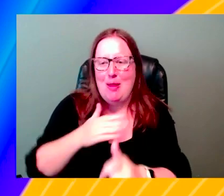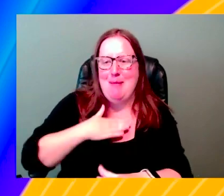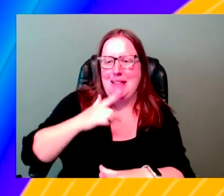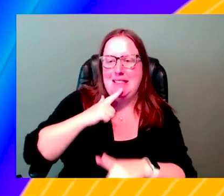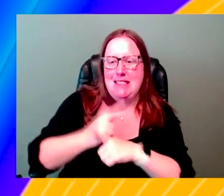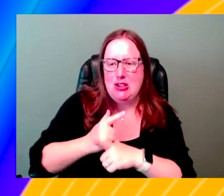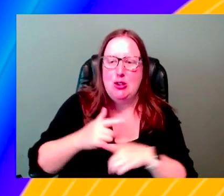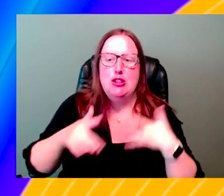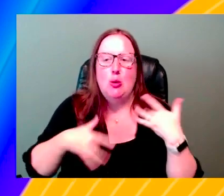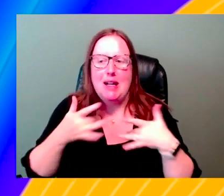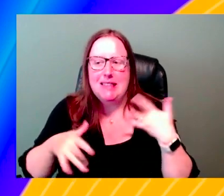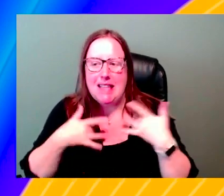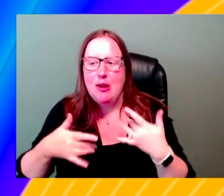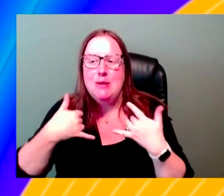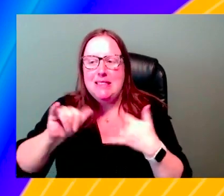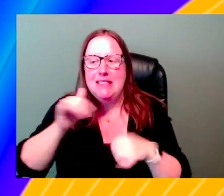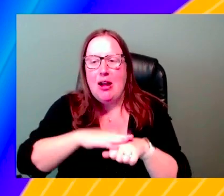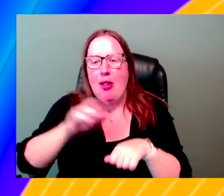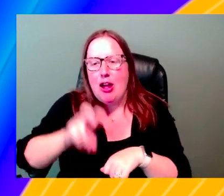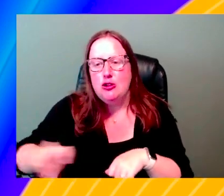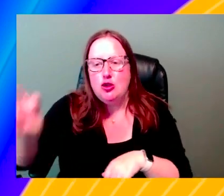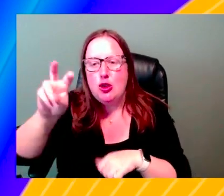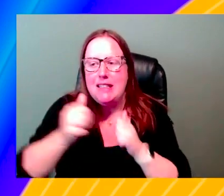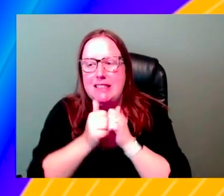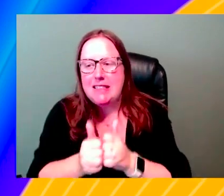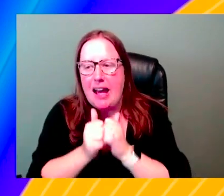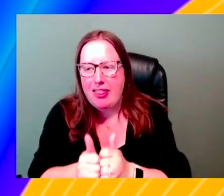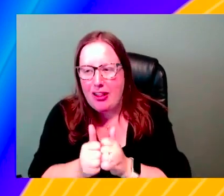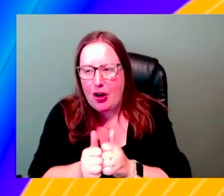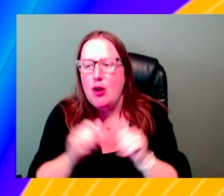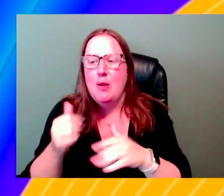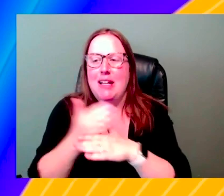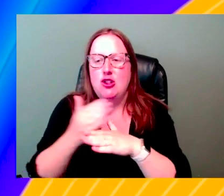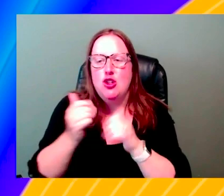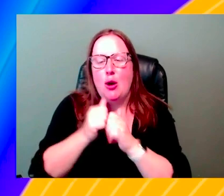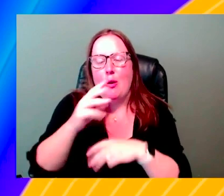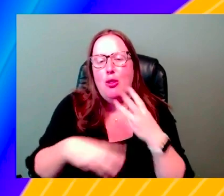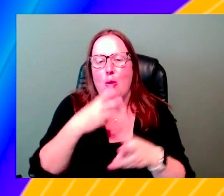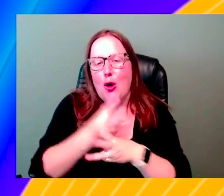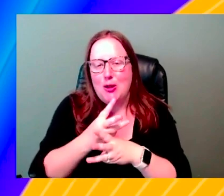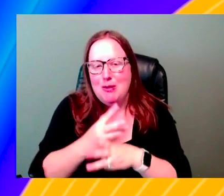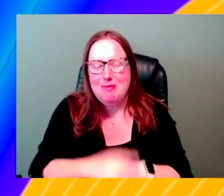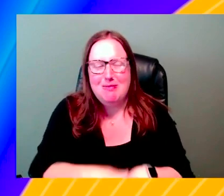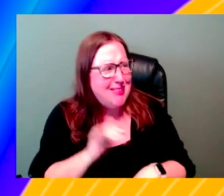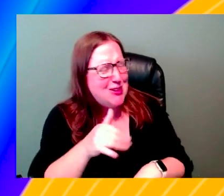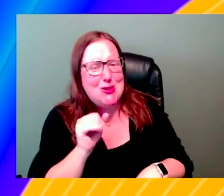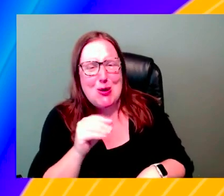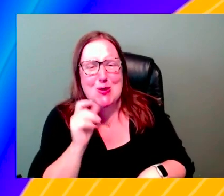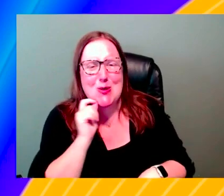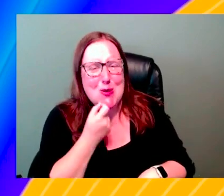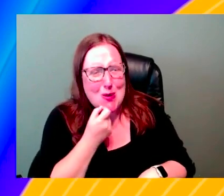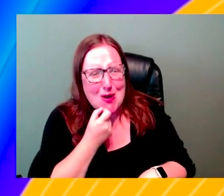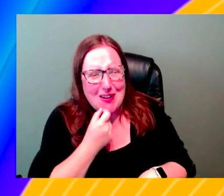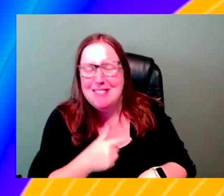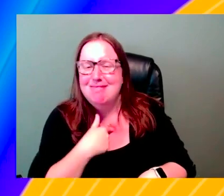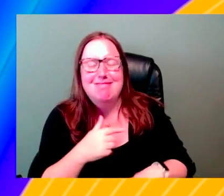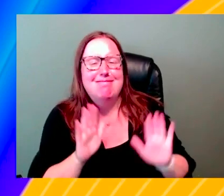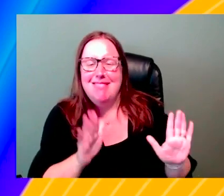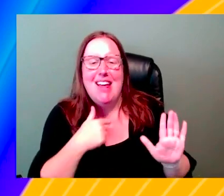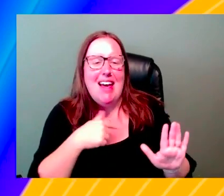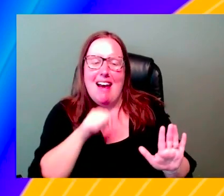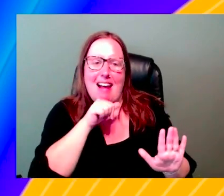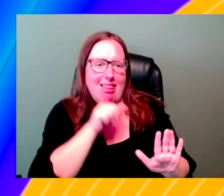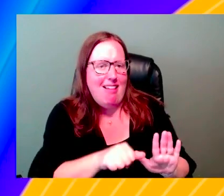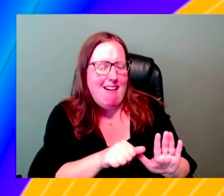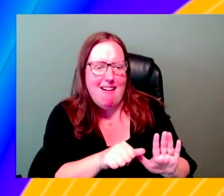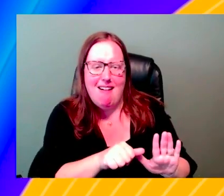on this journey together and able to share this with the world. That is so cool. Wow, I definitely absolutely love what it is that